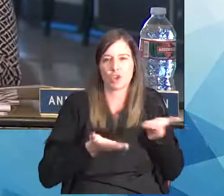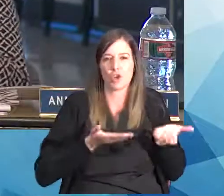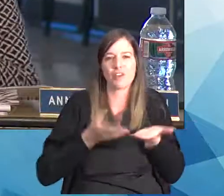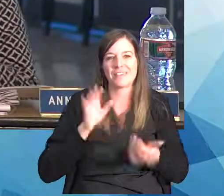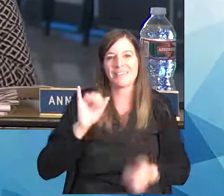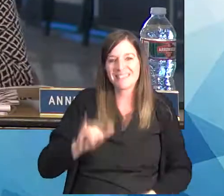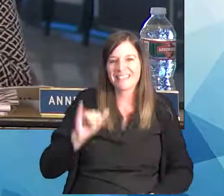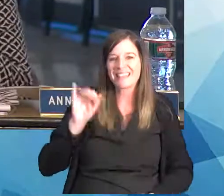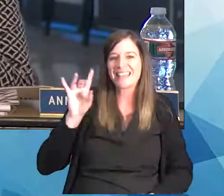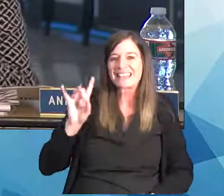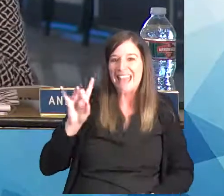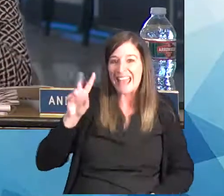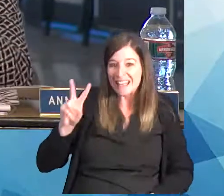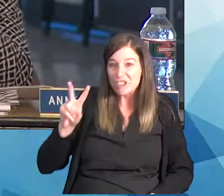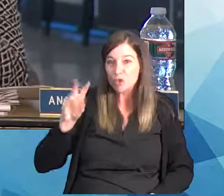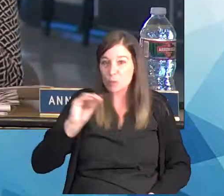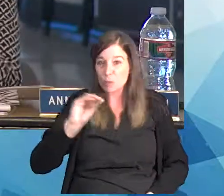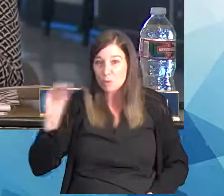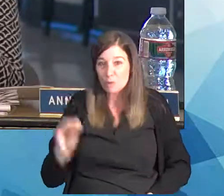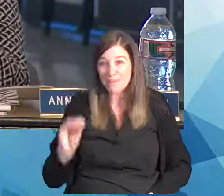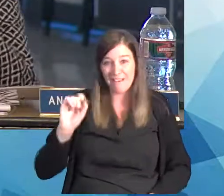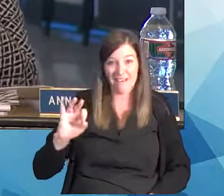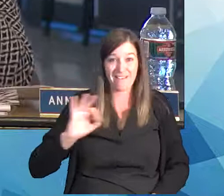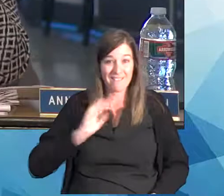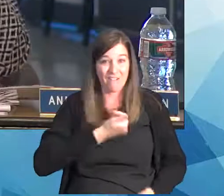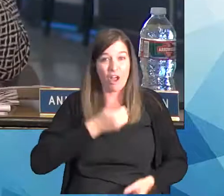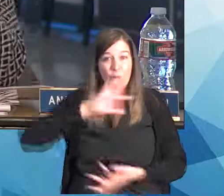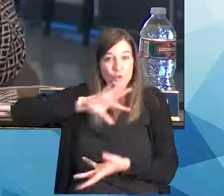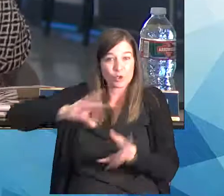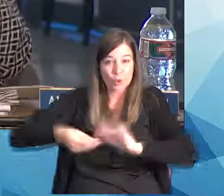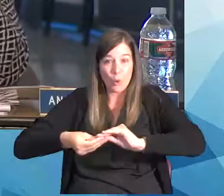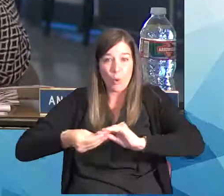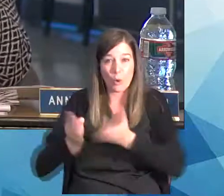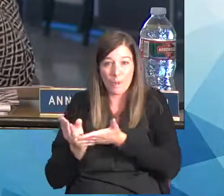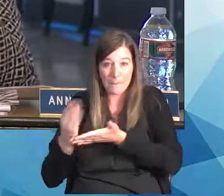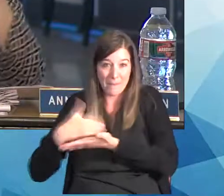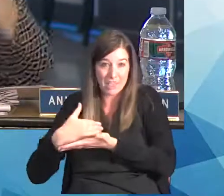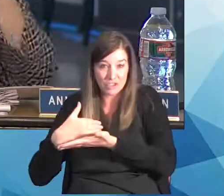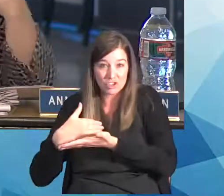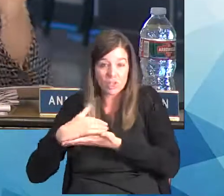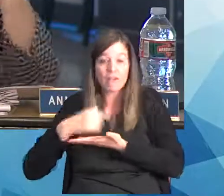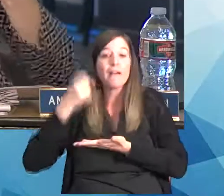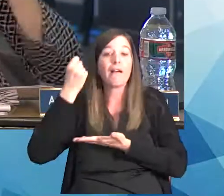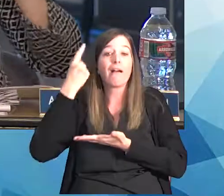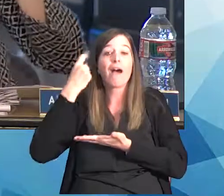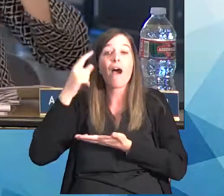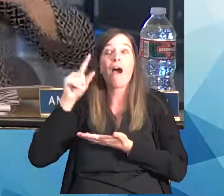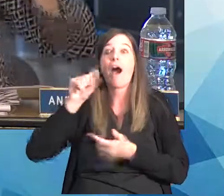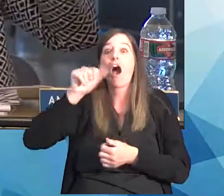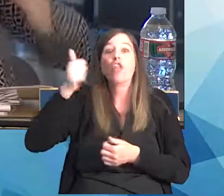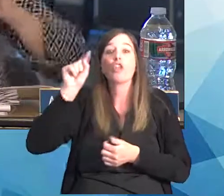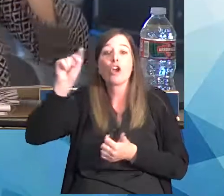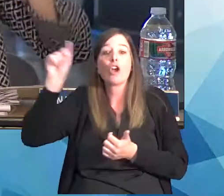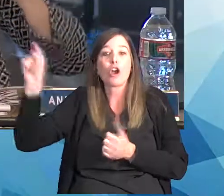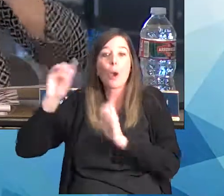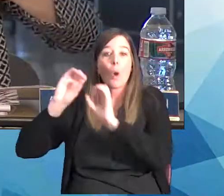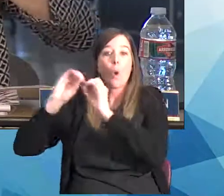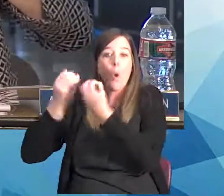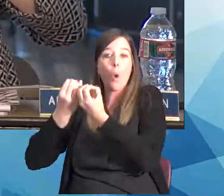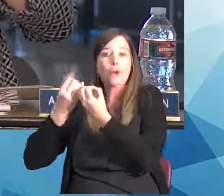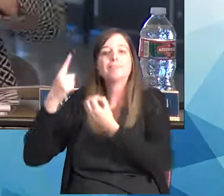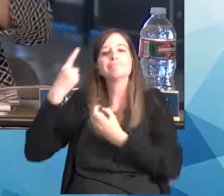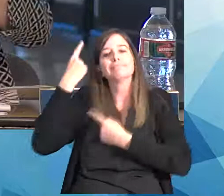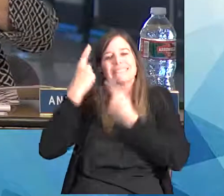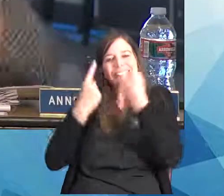budget. Most organizations consider a healthy balance